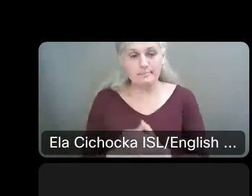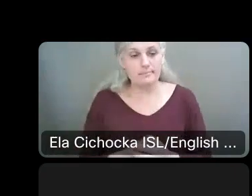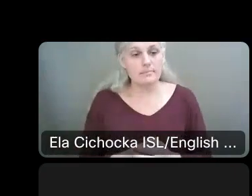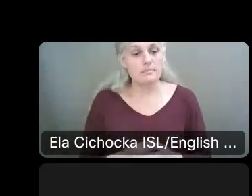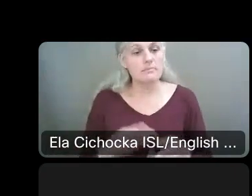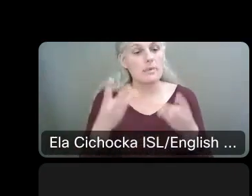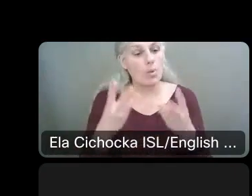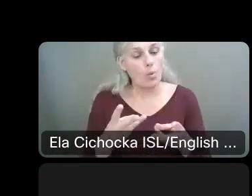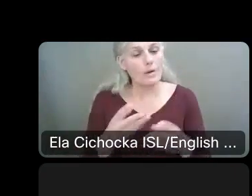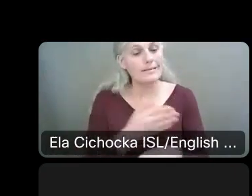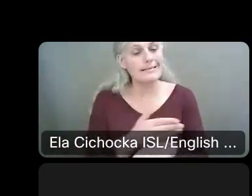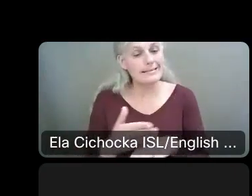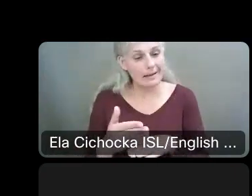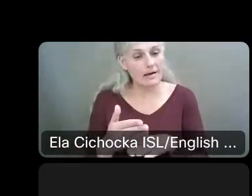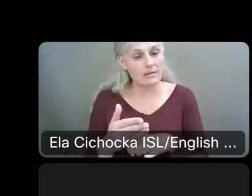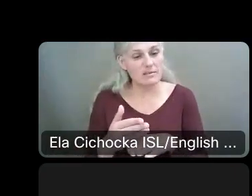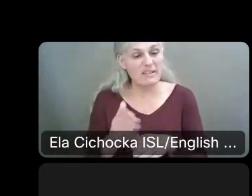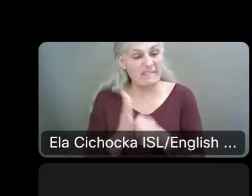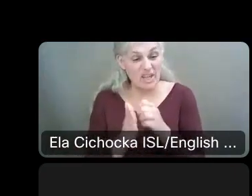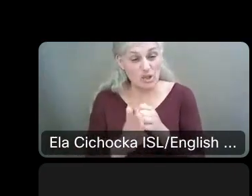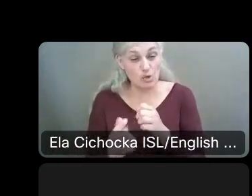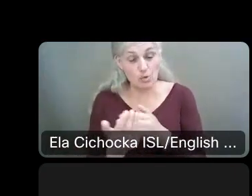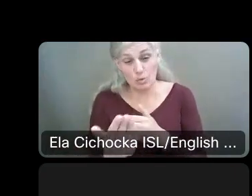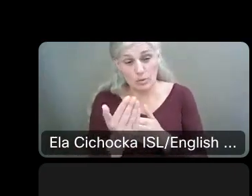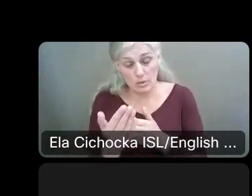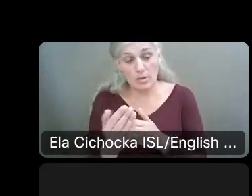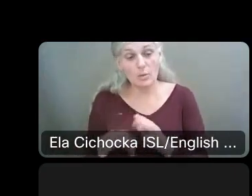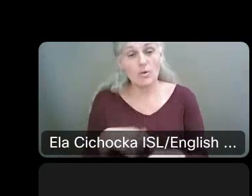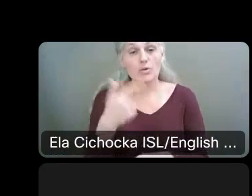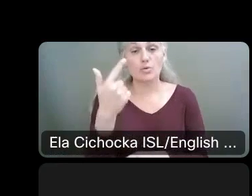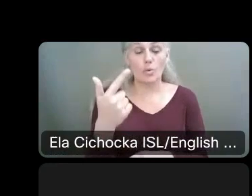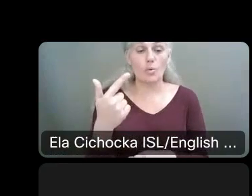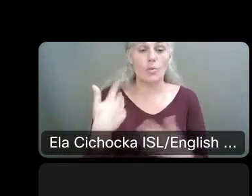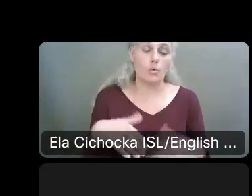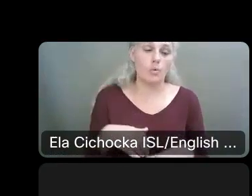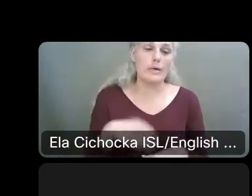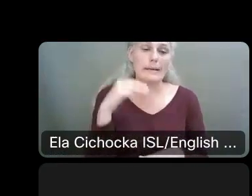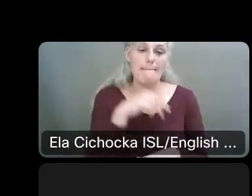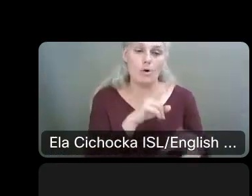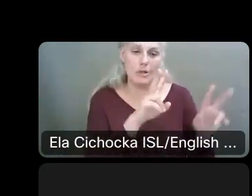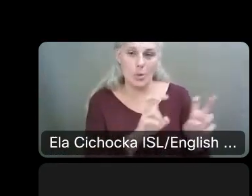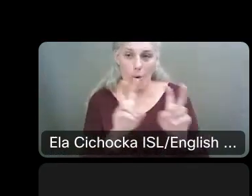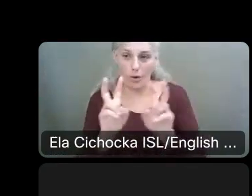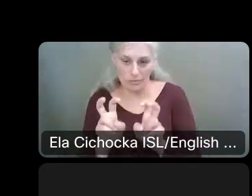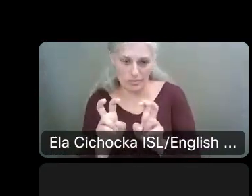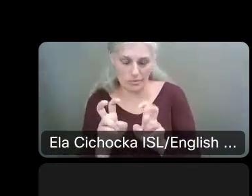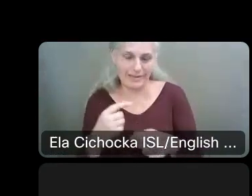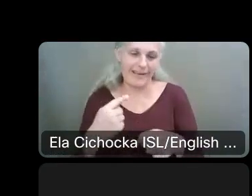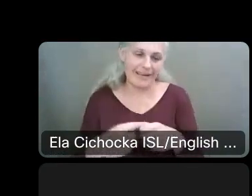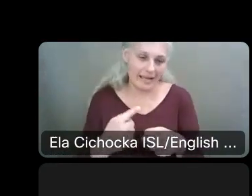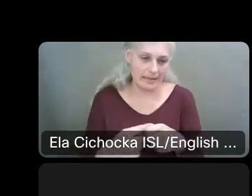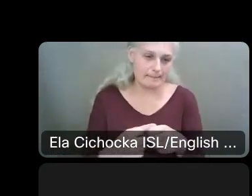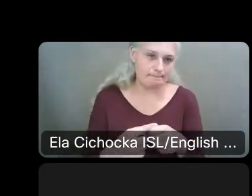want to start to close up now with some 2 really important quotes, I think, which again maybe